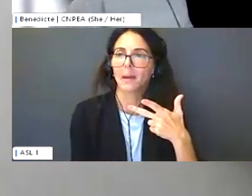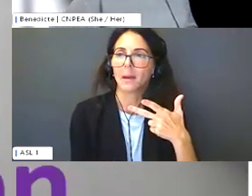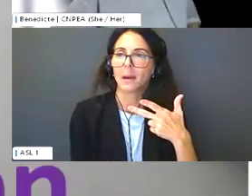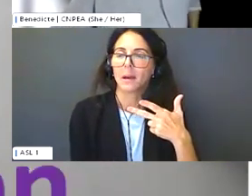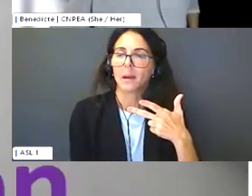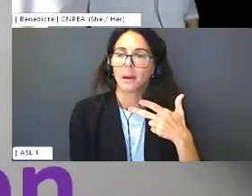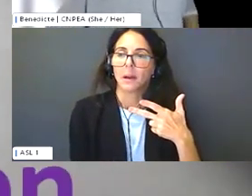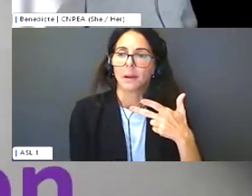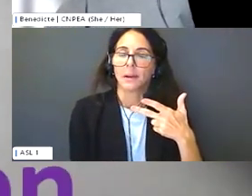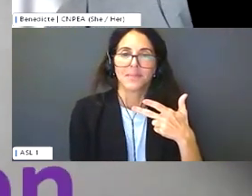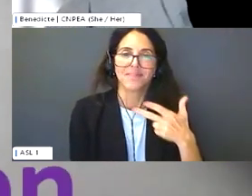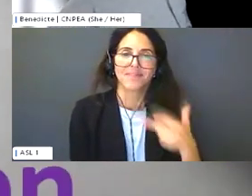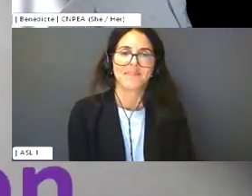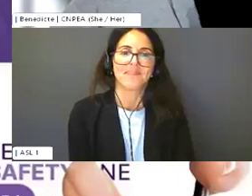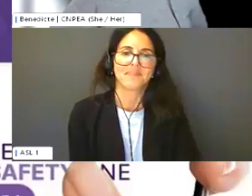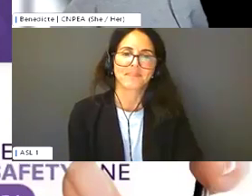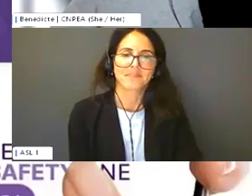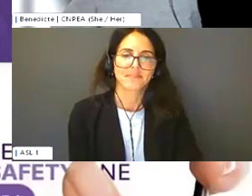I think I can advance the slides.